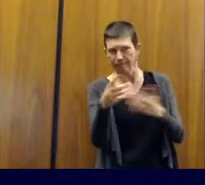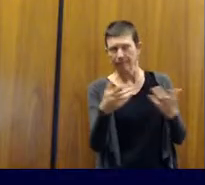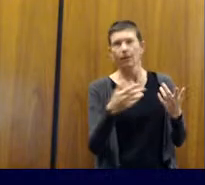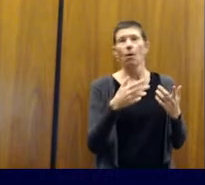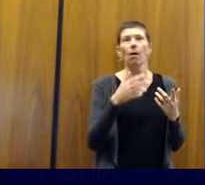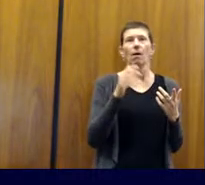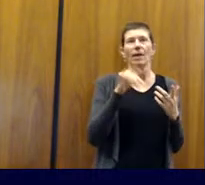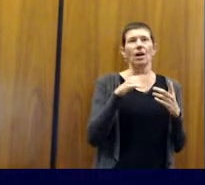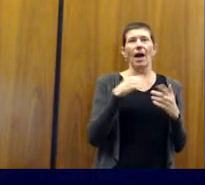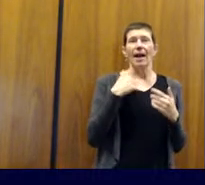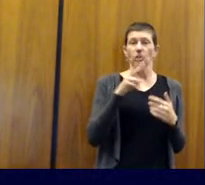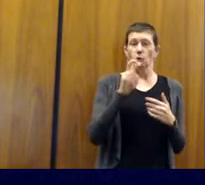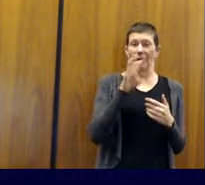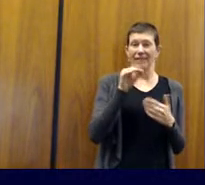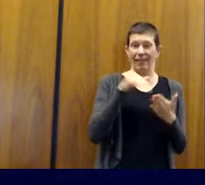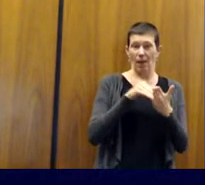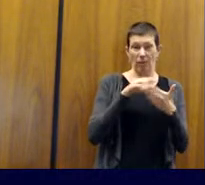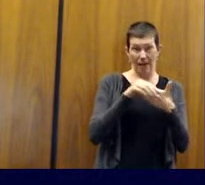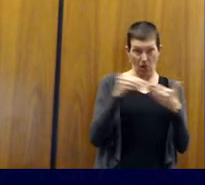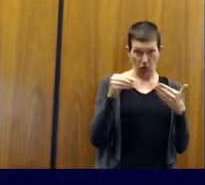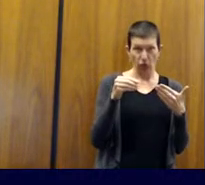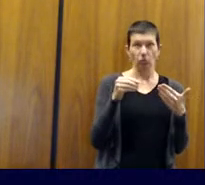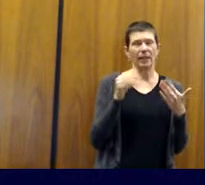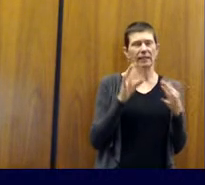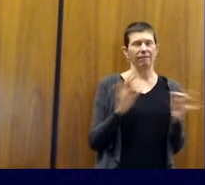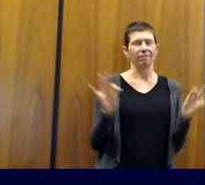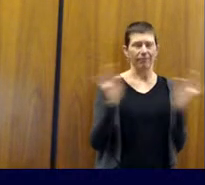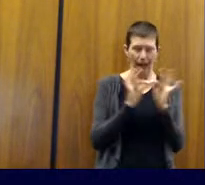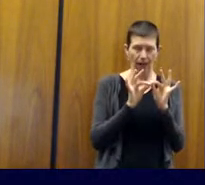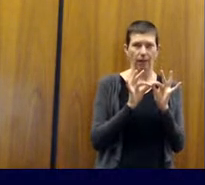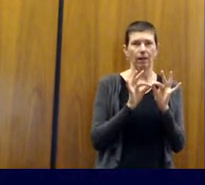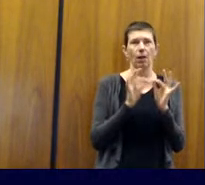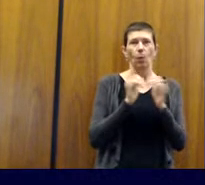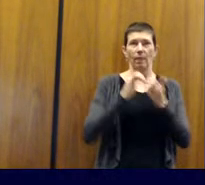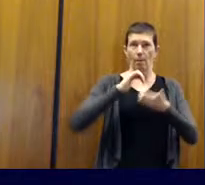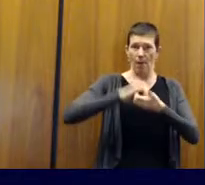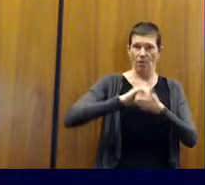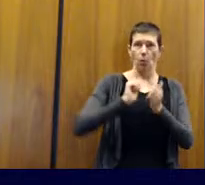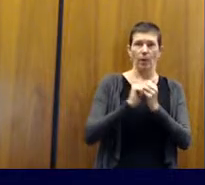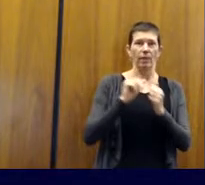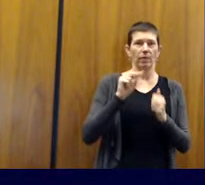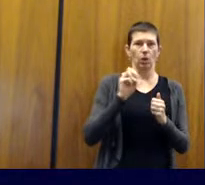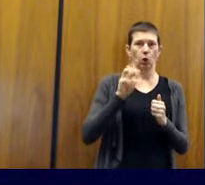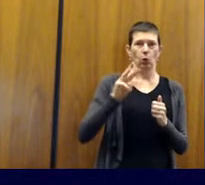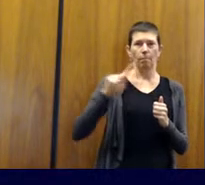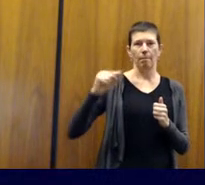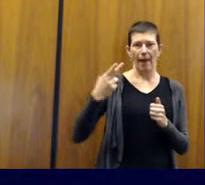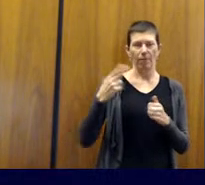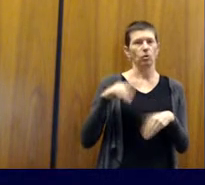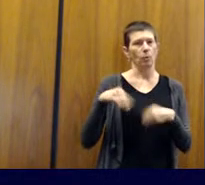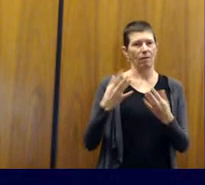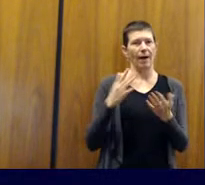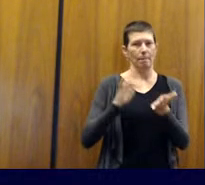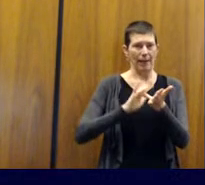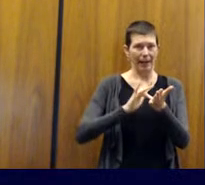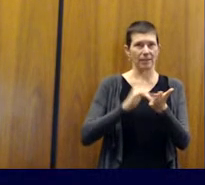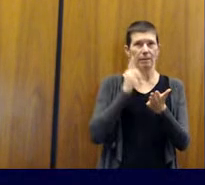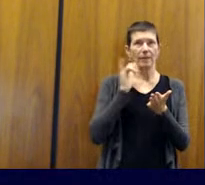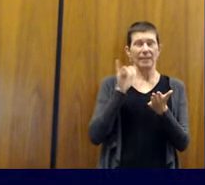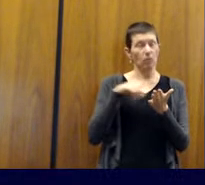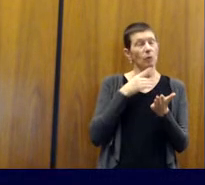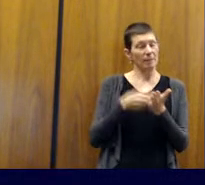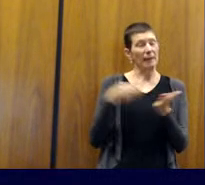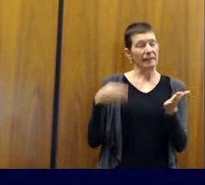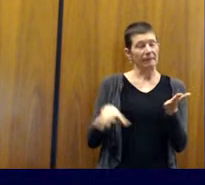This $250,000 is vital with the partnership with New Path to help provide that medication because it is